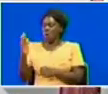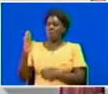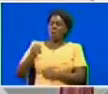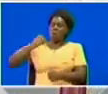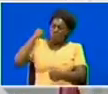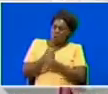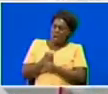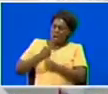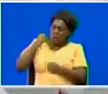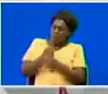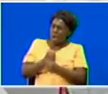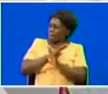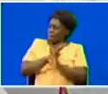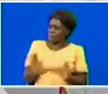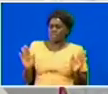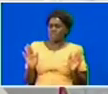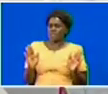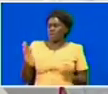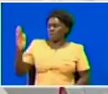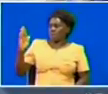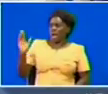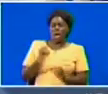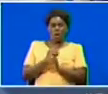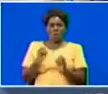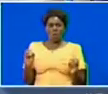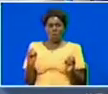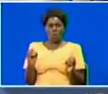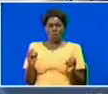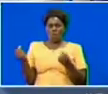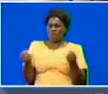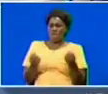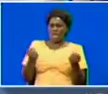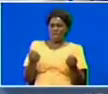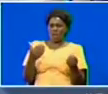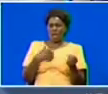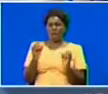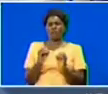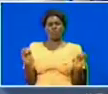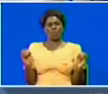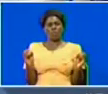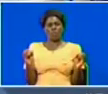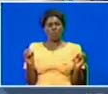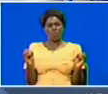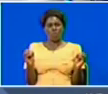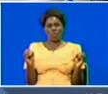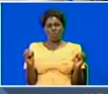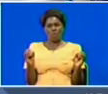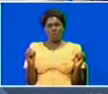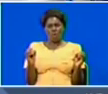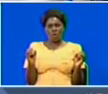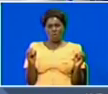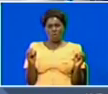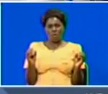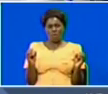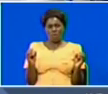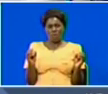work really? For the people of Starehe. No cars, chase cars. No chase cars. Right. Actually, I have a trick for that for guys in Starehe, how to deal with guys who overlap and stuff like